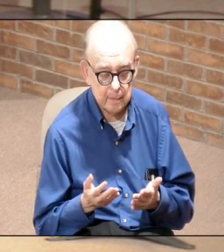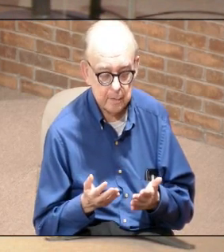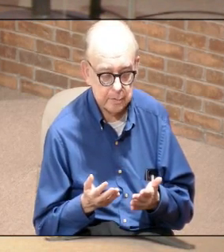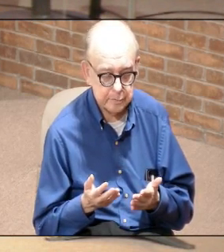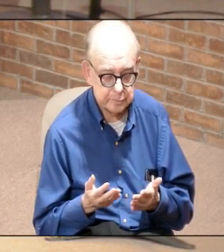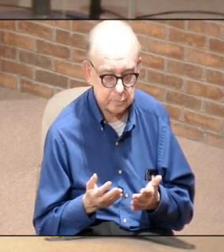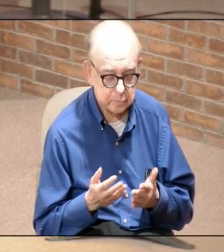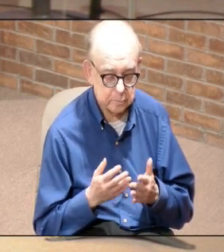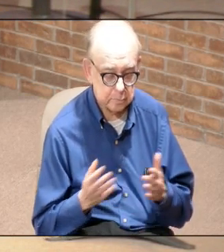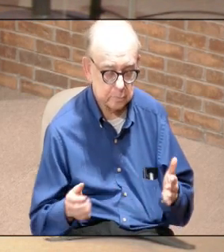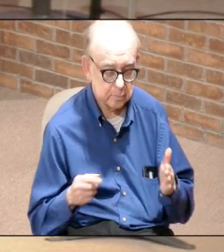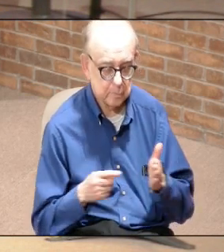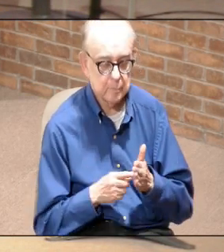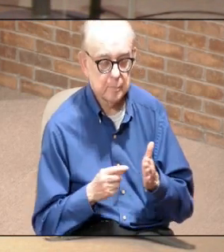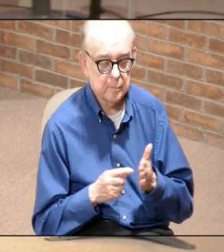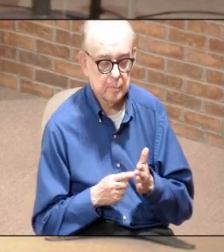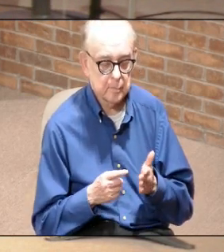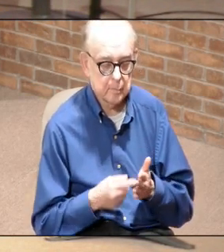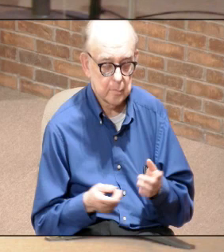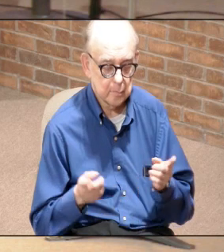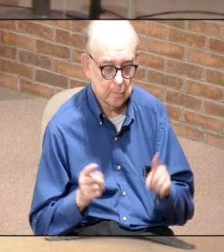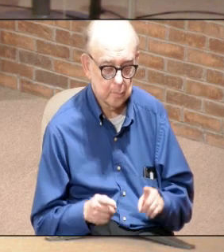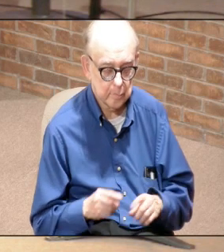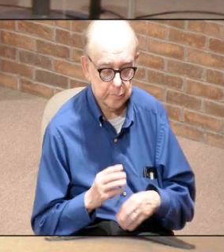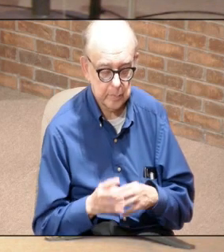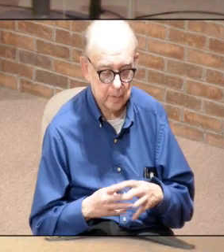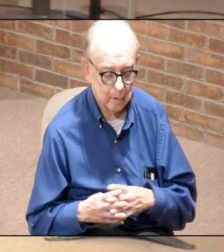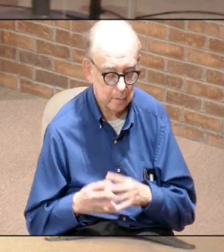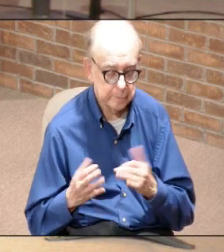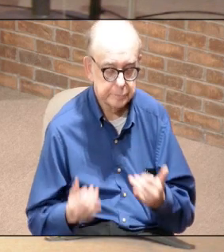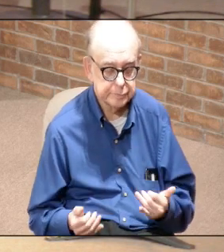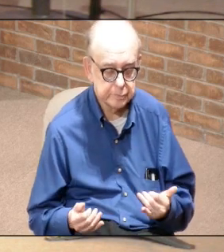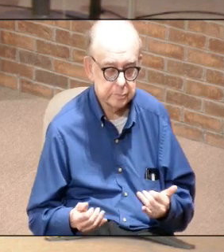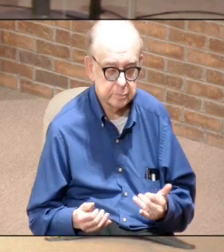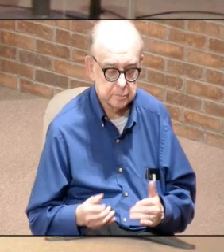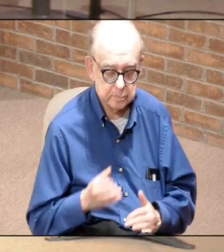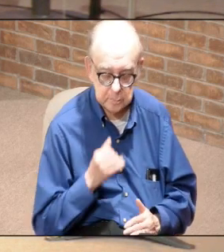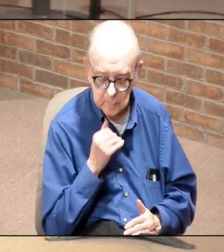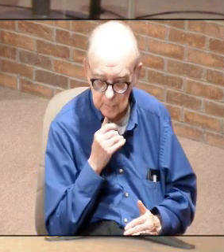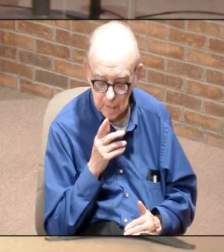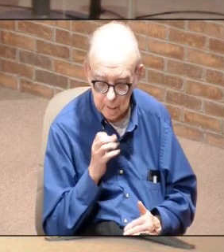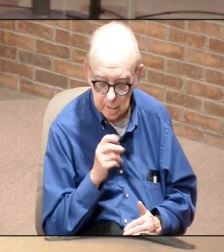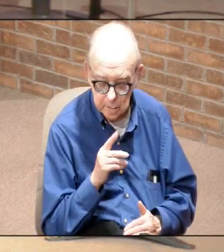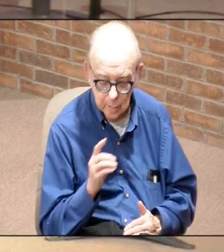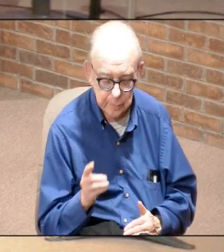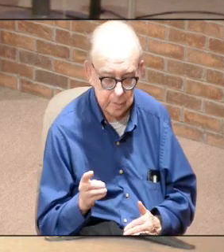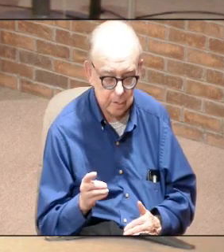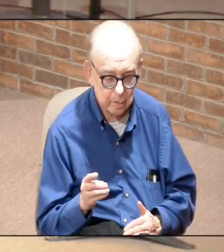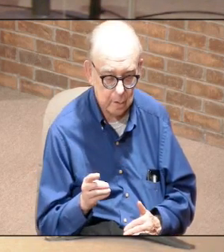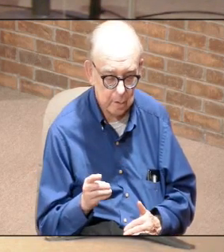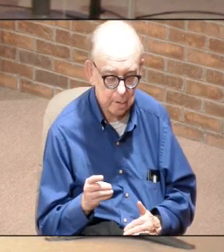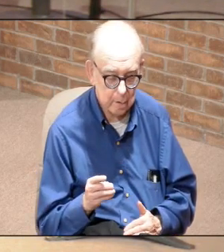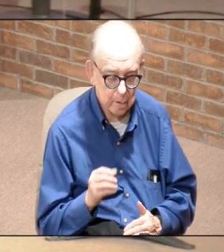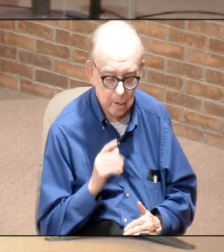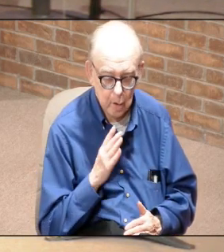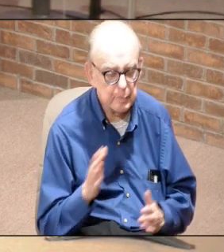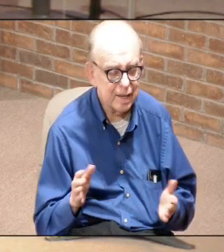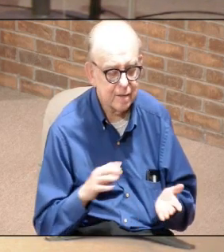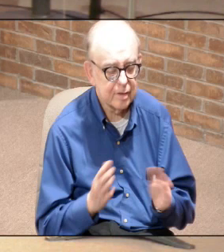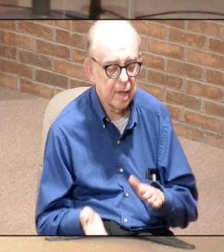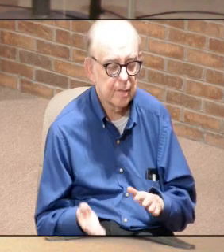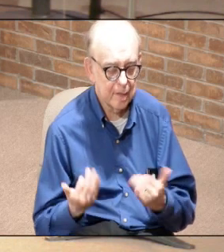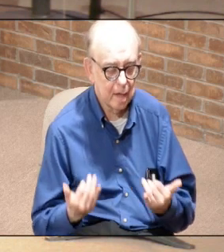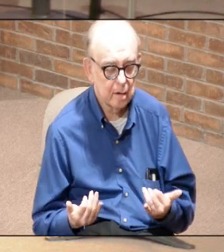The biggest death that is happening in America today is not COVID. The biggest death that is